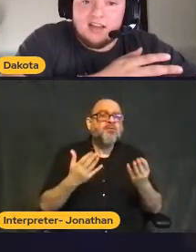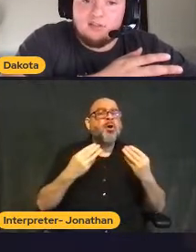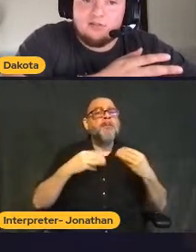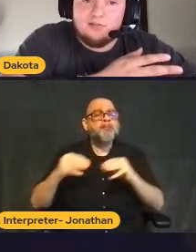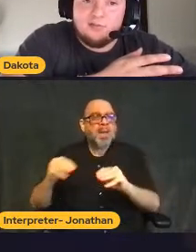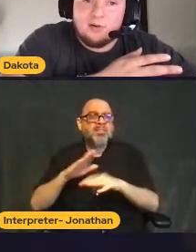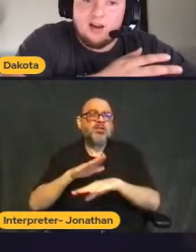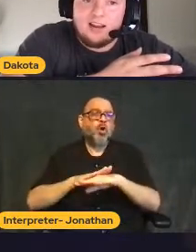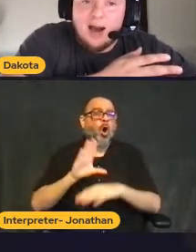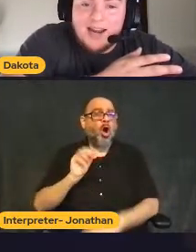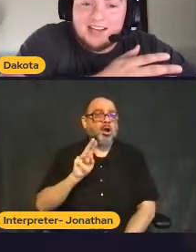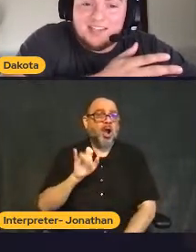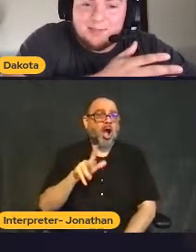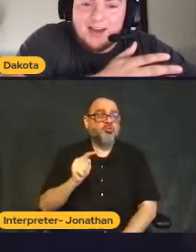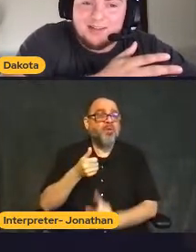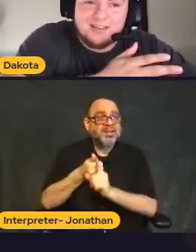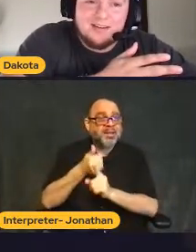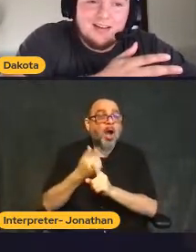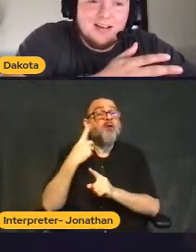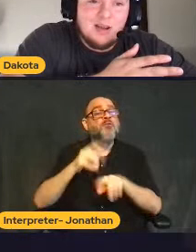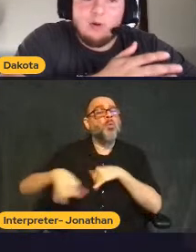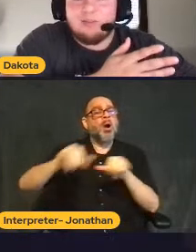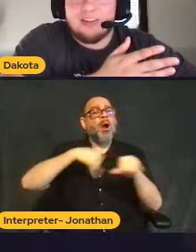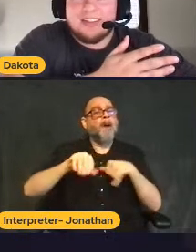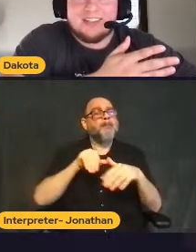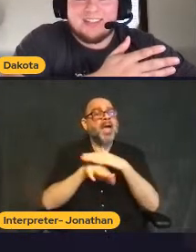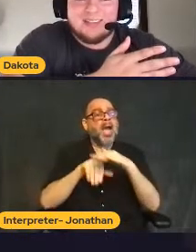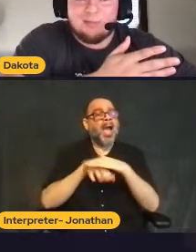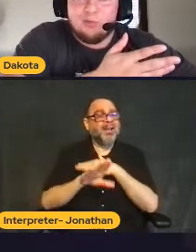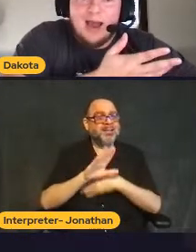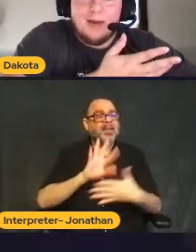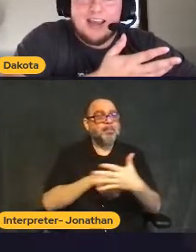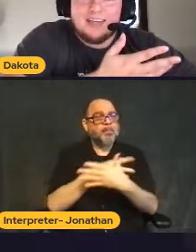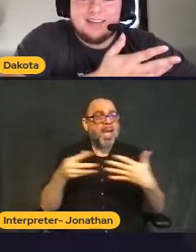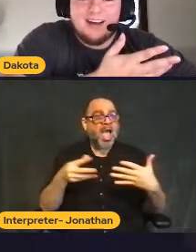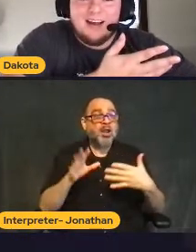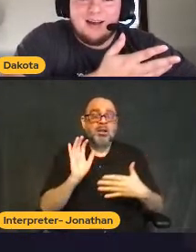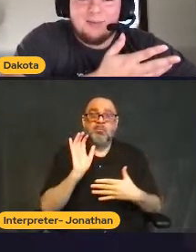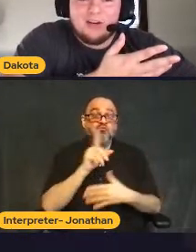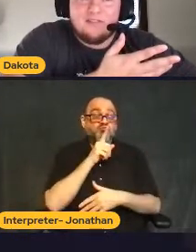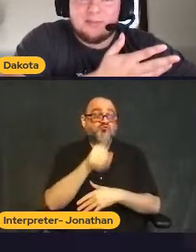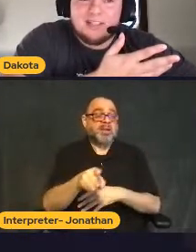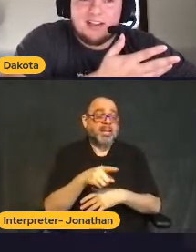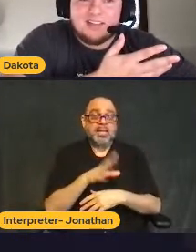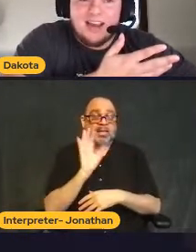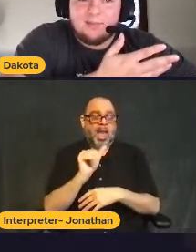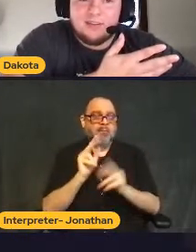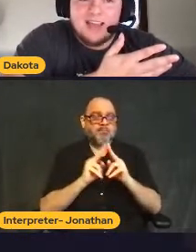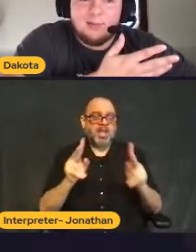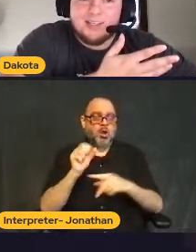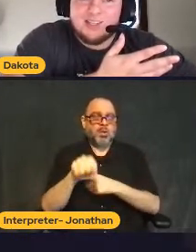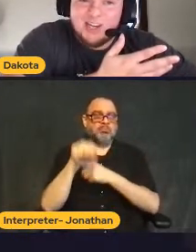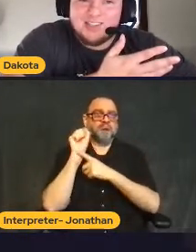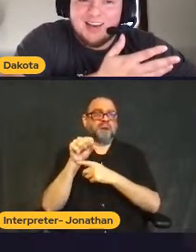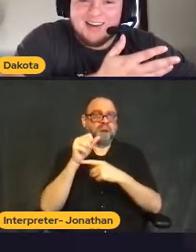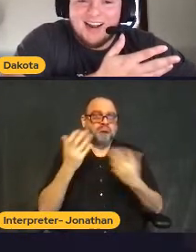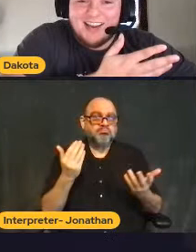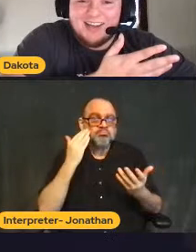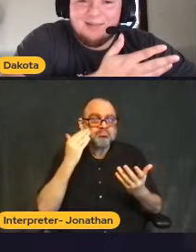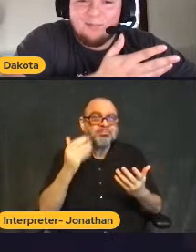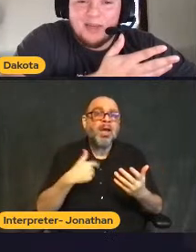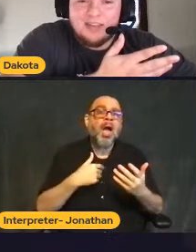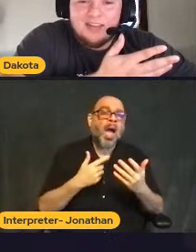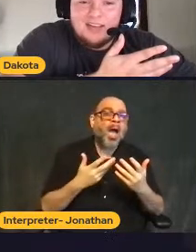construct itself for common access patterns. And quite frankly, this blew my mind. I've spent a lot of time dabbling in JSON